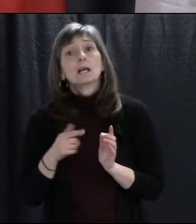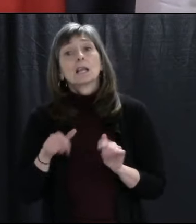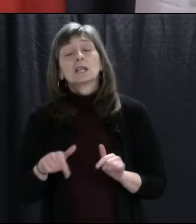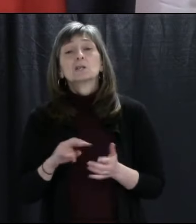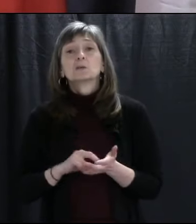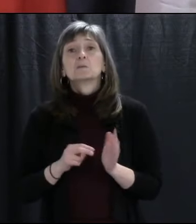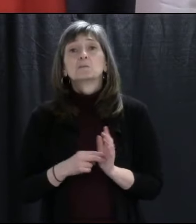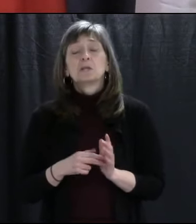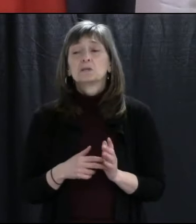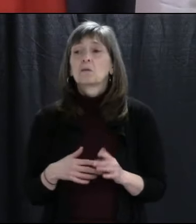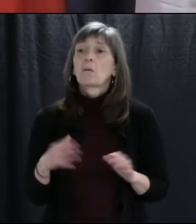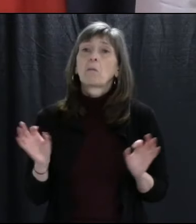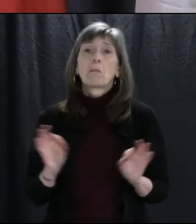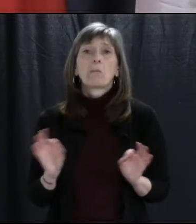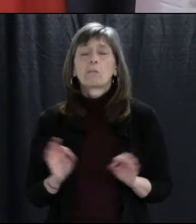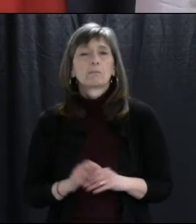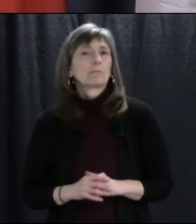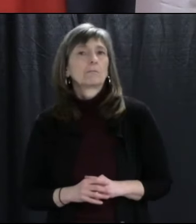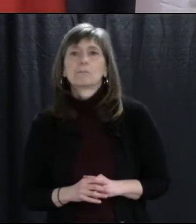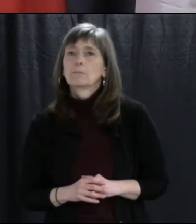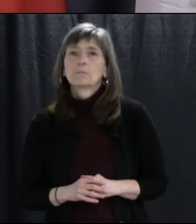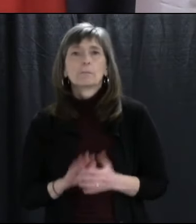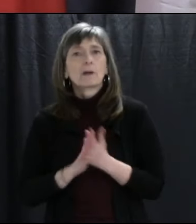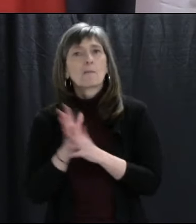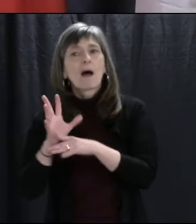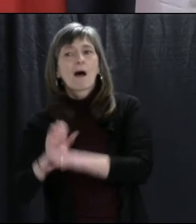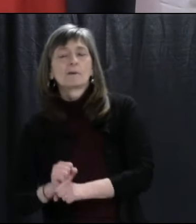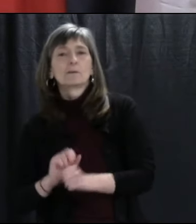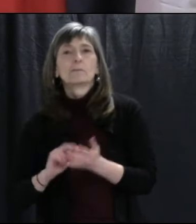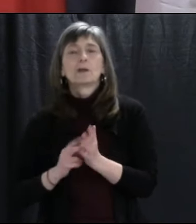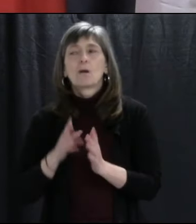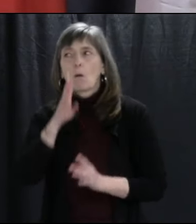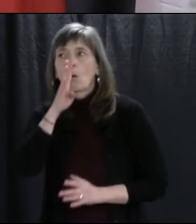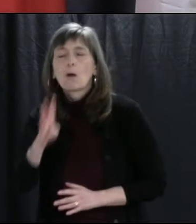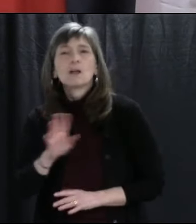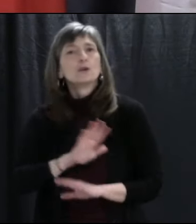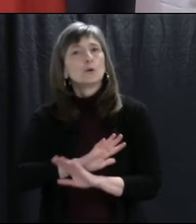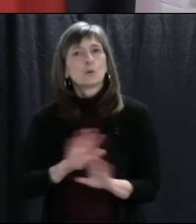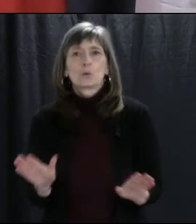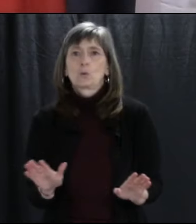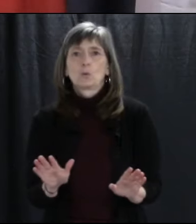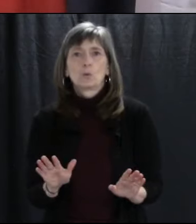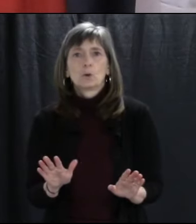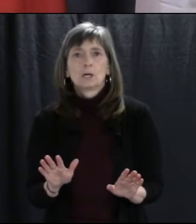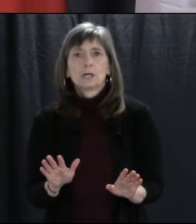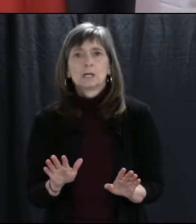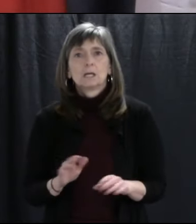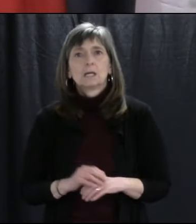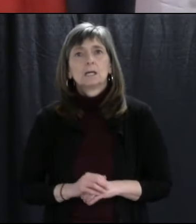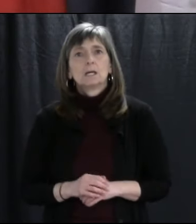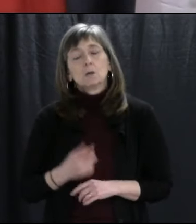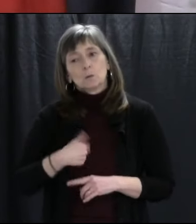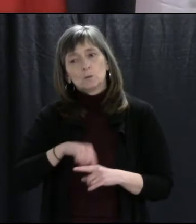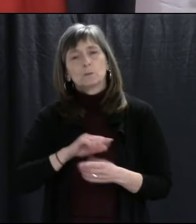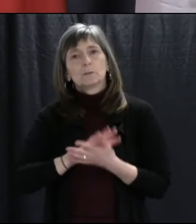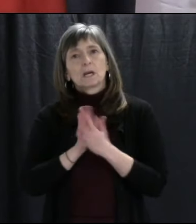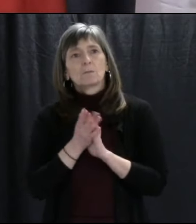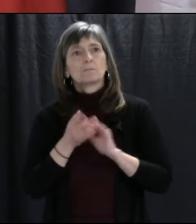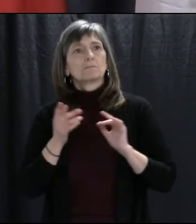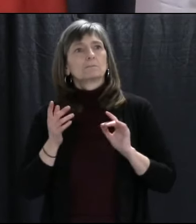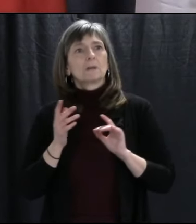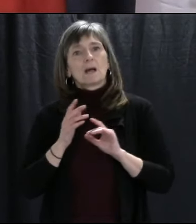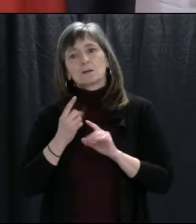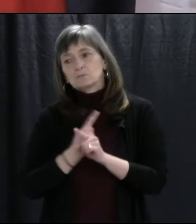situation too serious. We must do our part. Let's not take these routines as we see